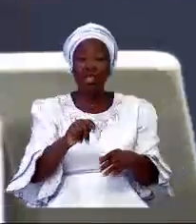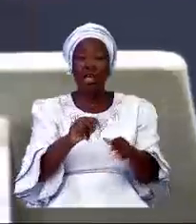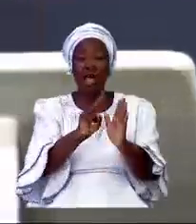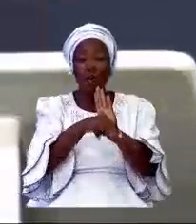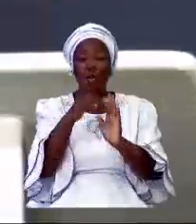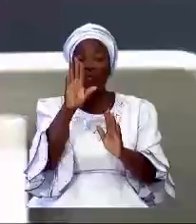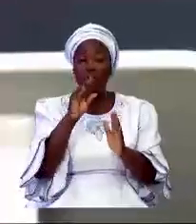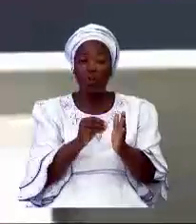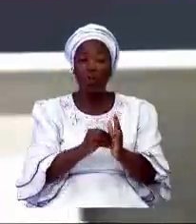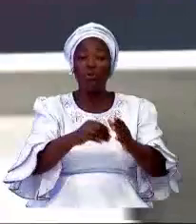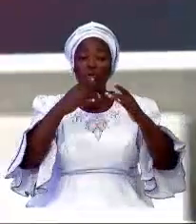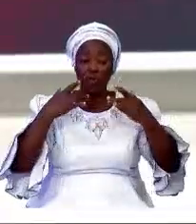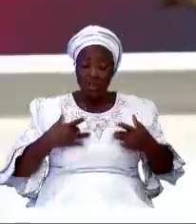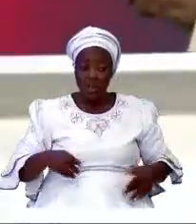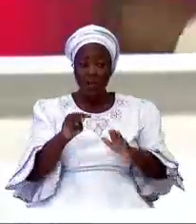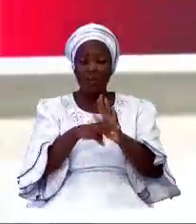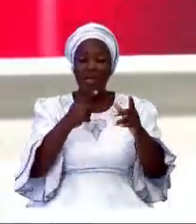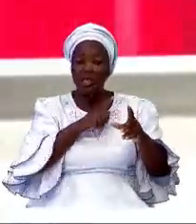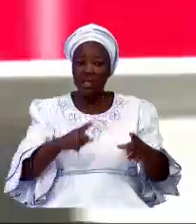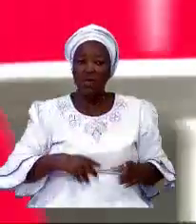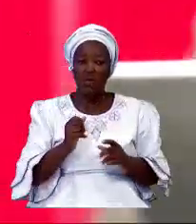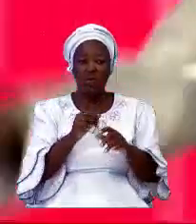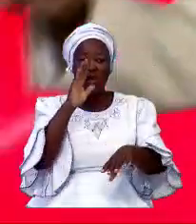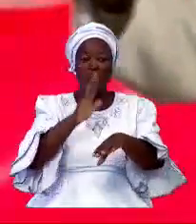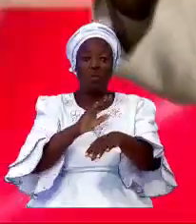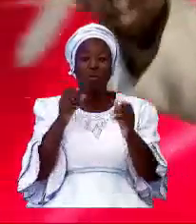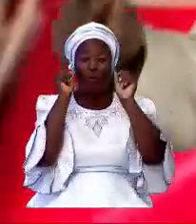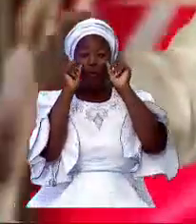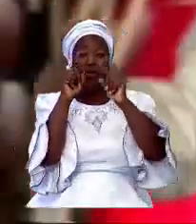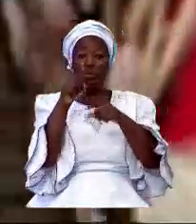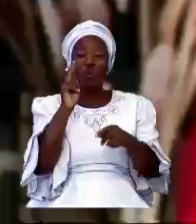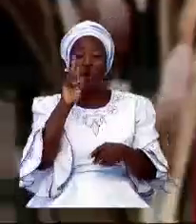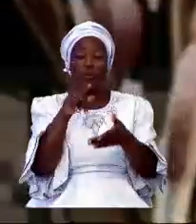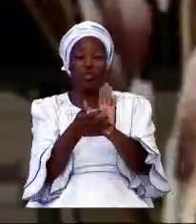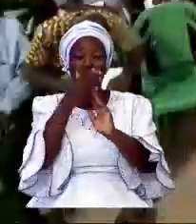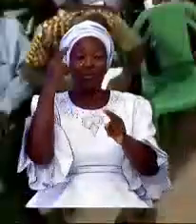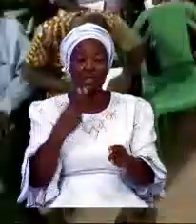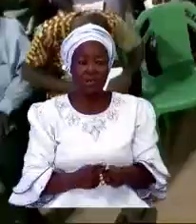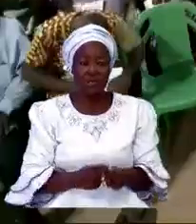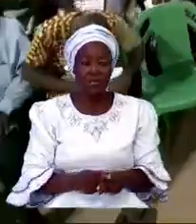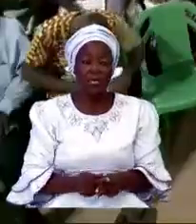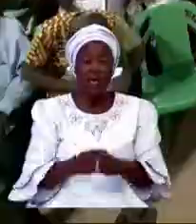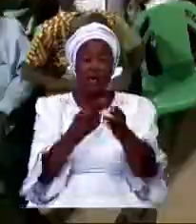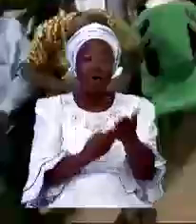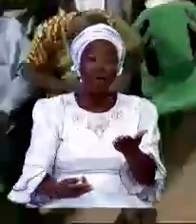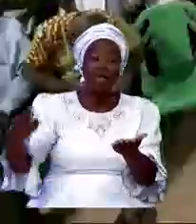the hour of your powerlessness, the Lord will wake you up.